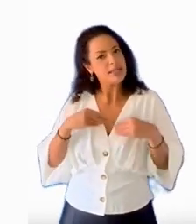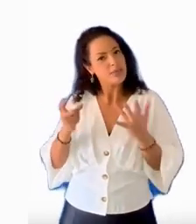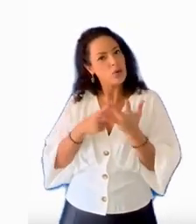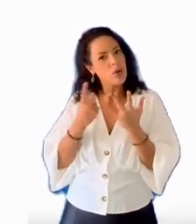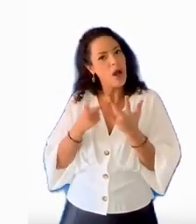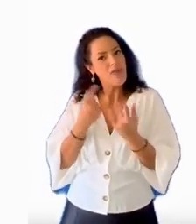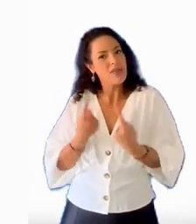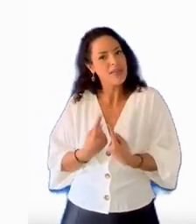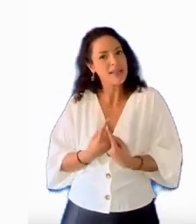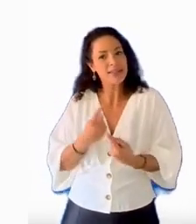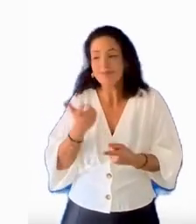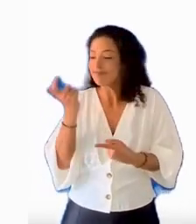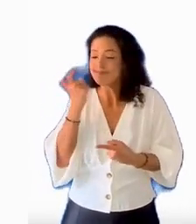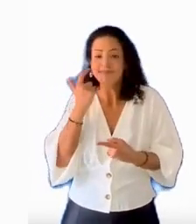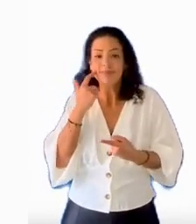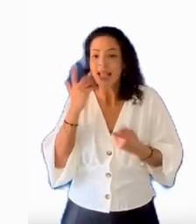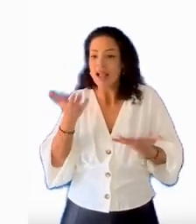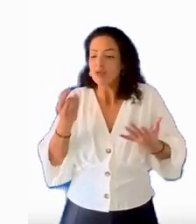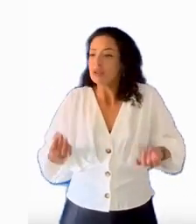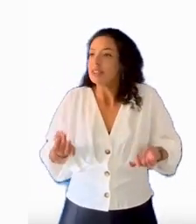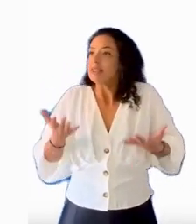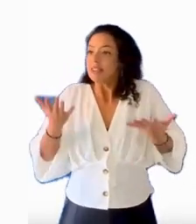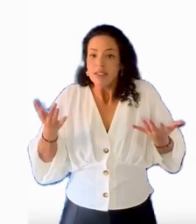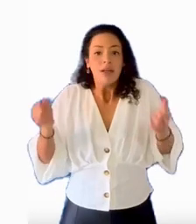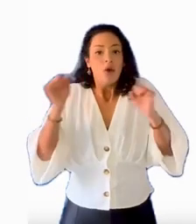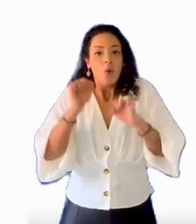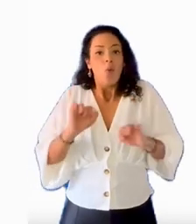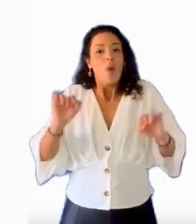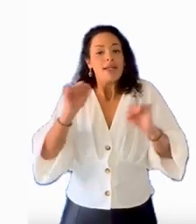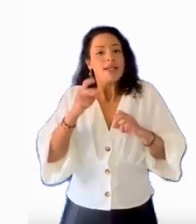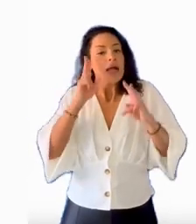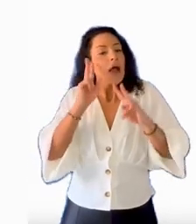parts that would simply have to be left up to fate and medicine.